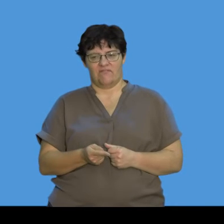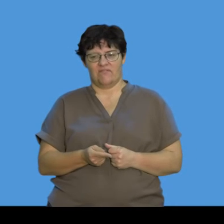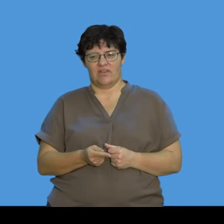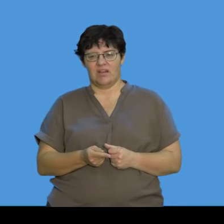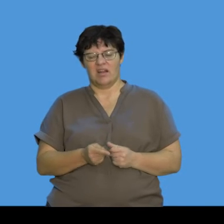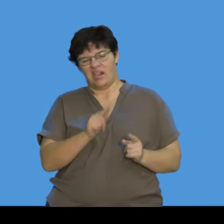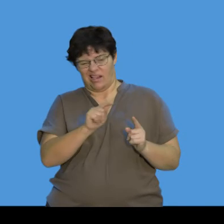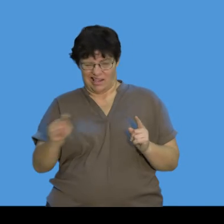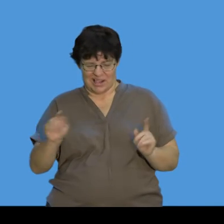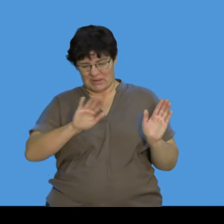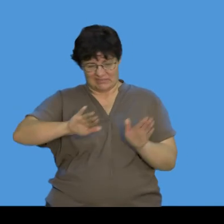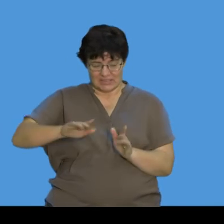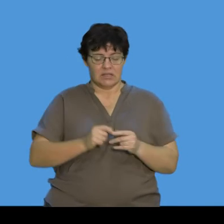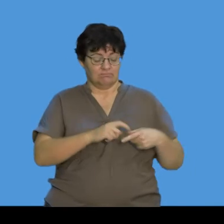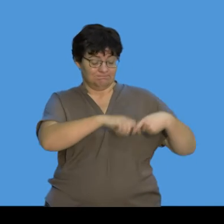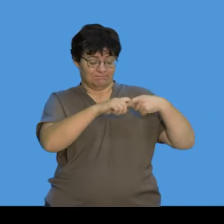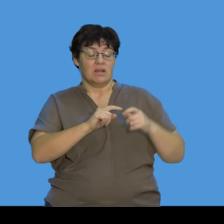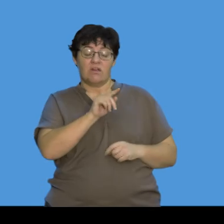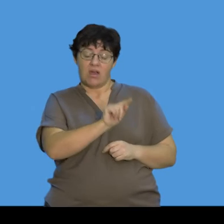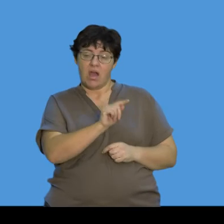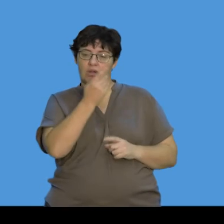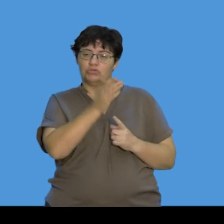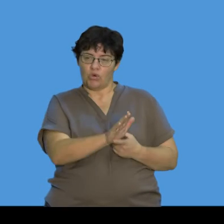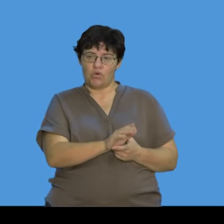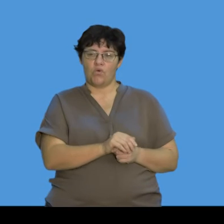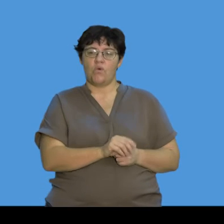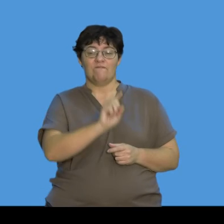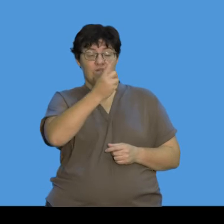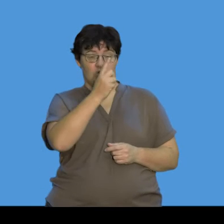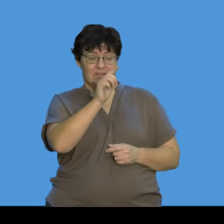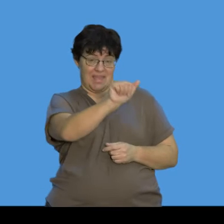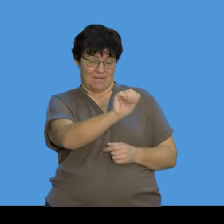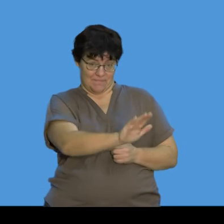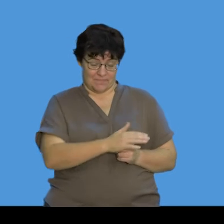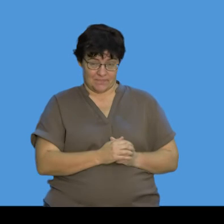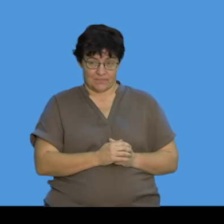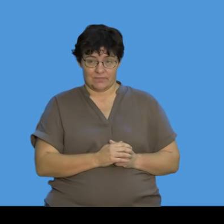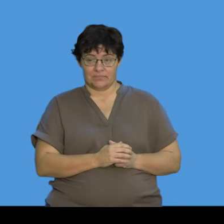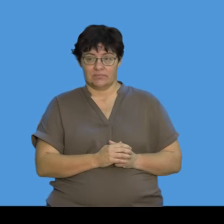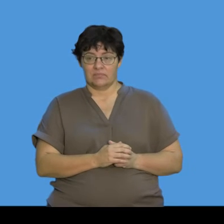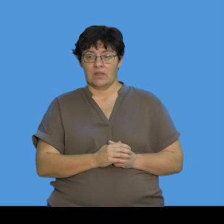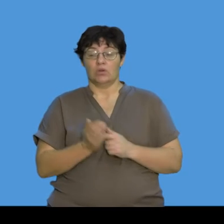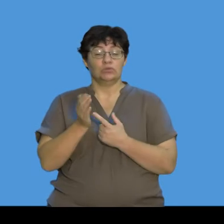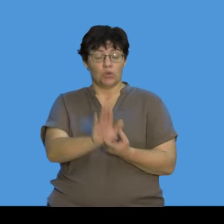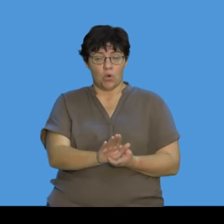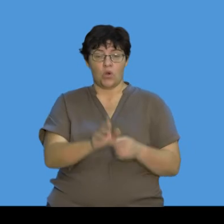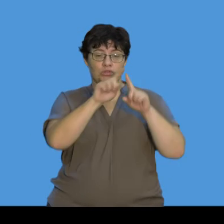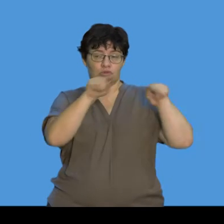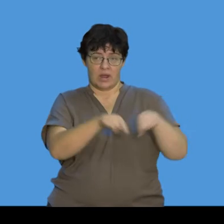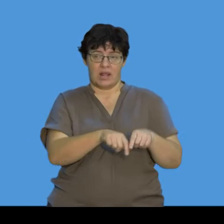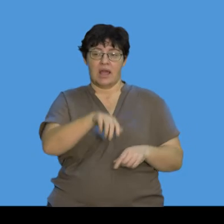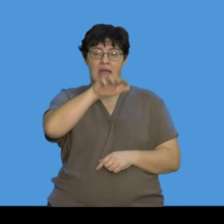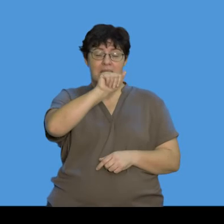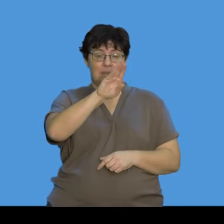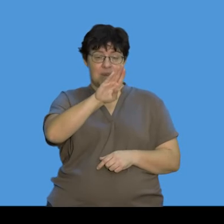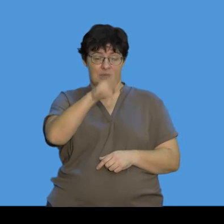some sides there, but for now let's look at trying to show what I want you to show, right? Now it's triangle